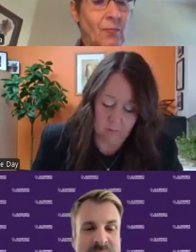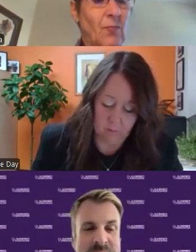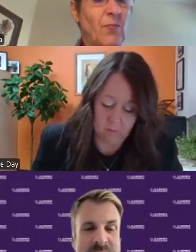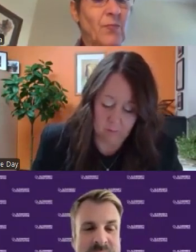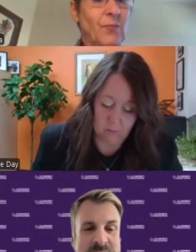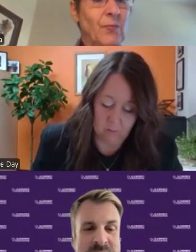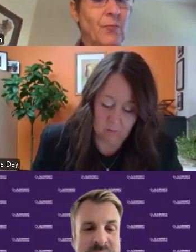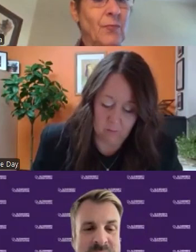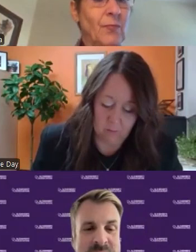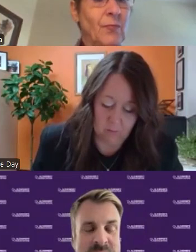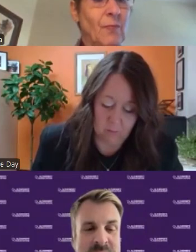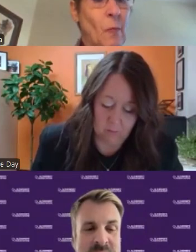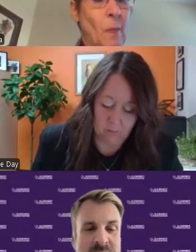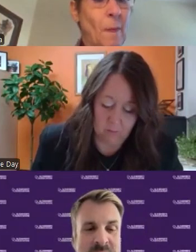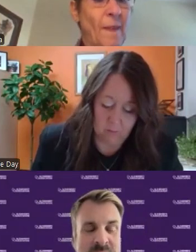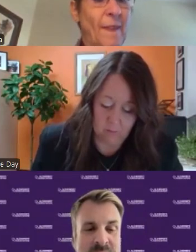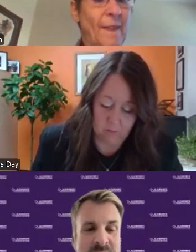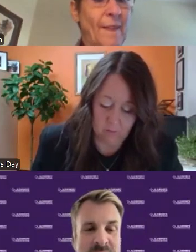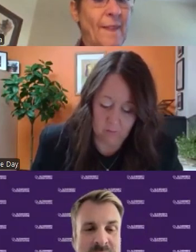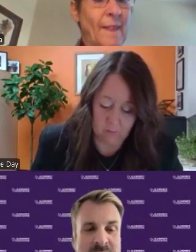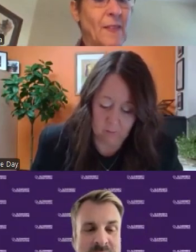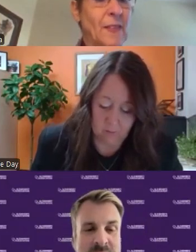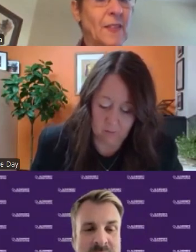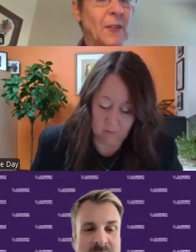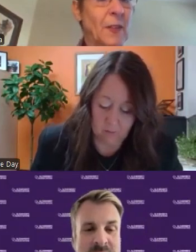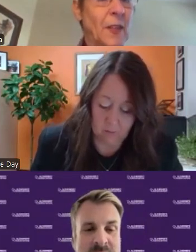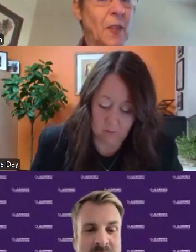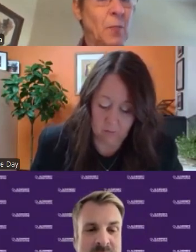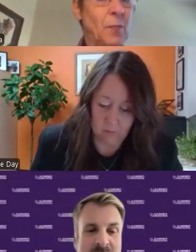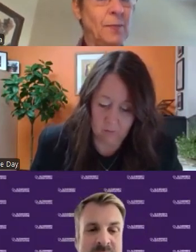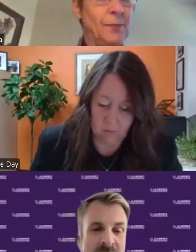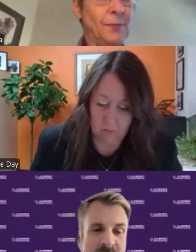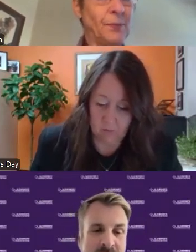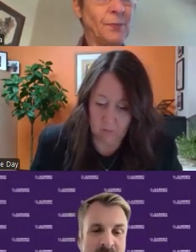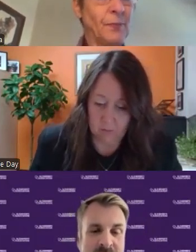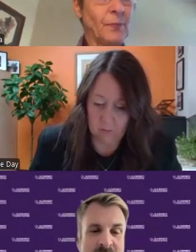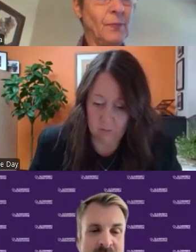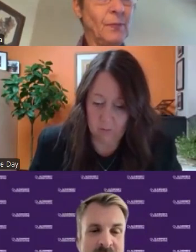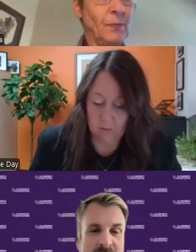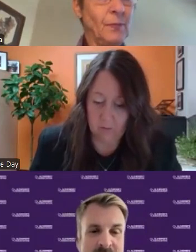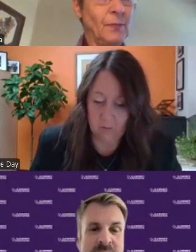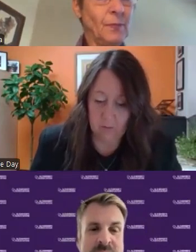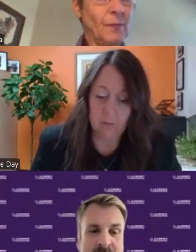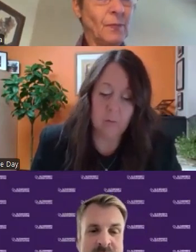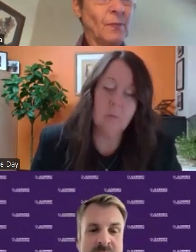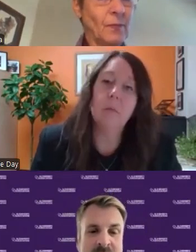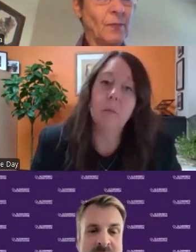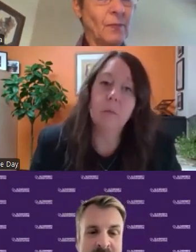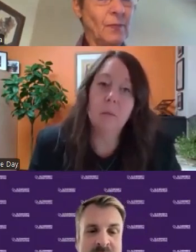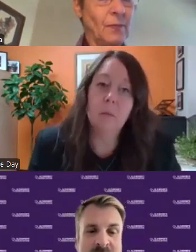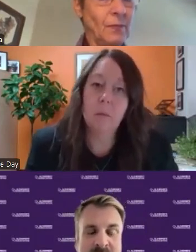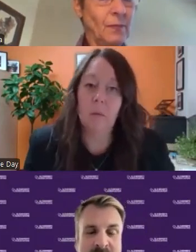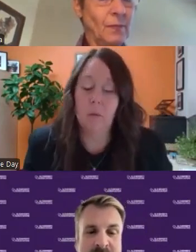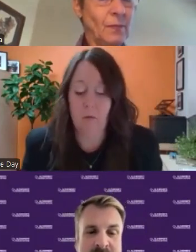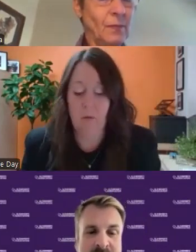risk we're worried about for older adults that could be part of that legislative session in terms of protections, etc. So